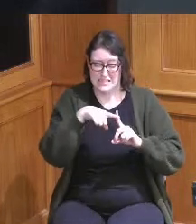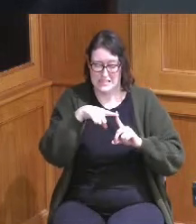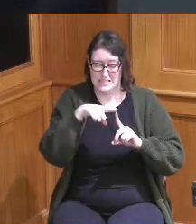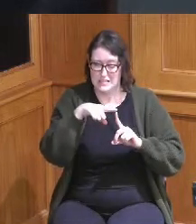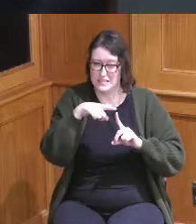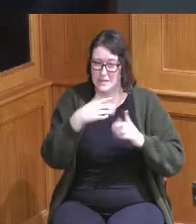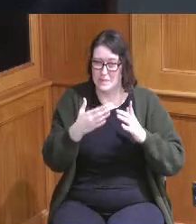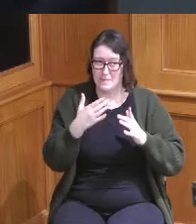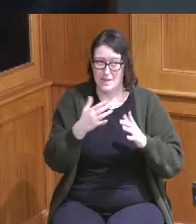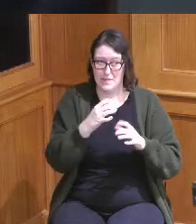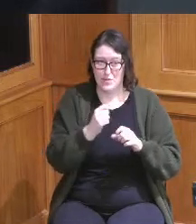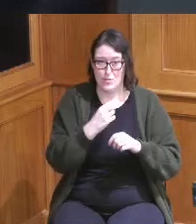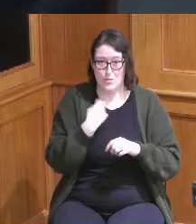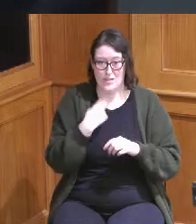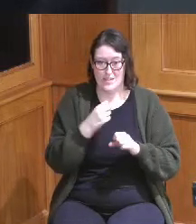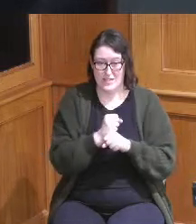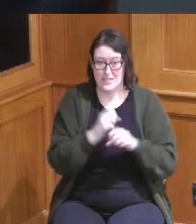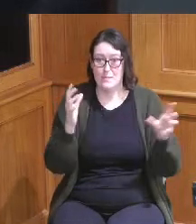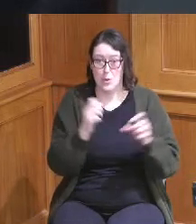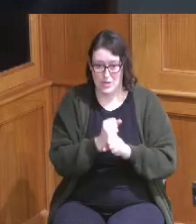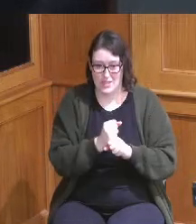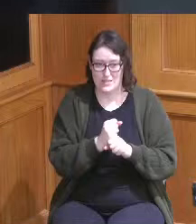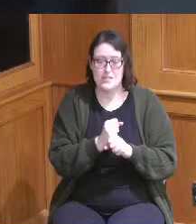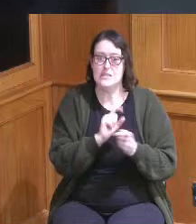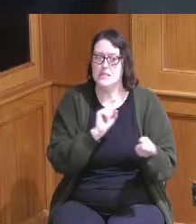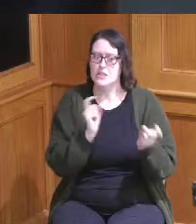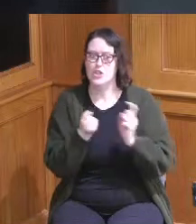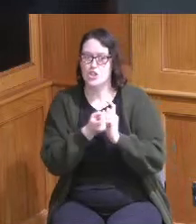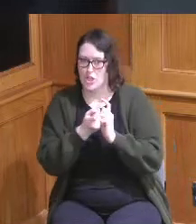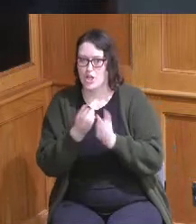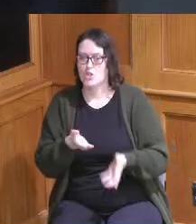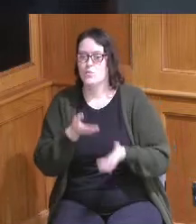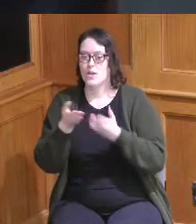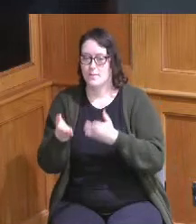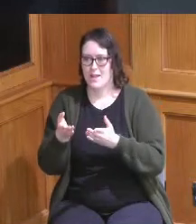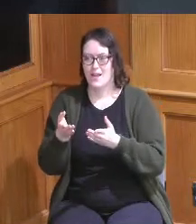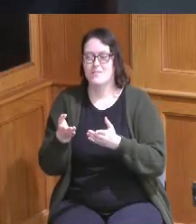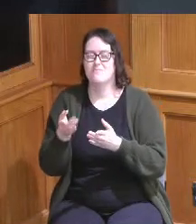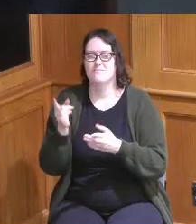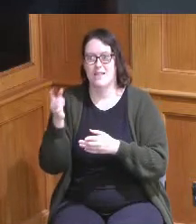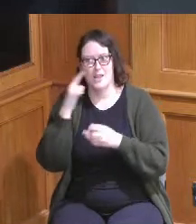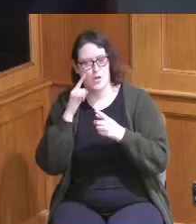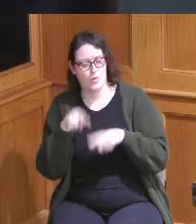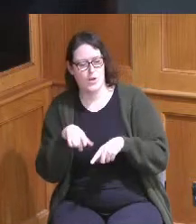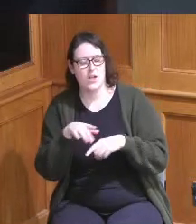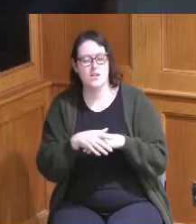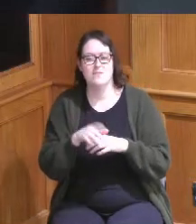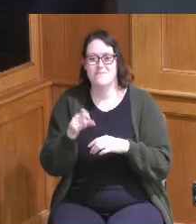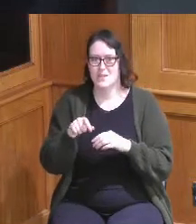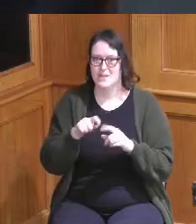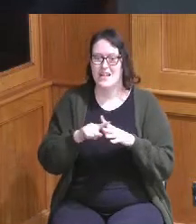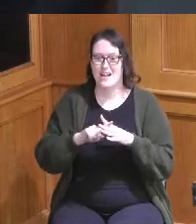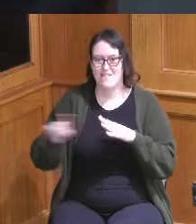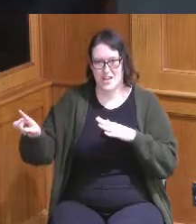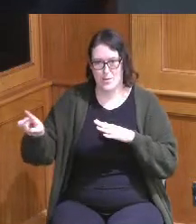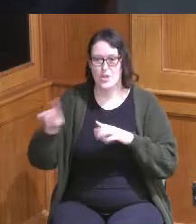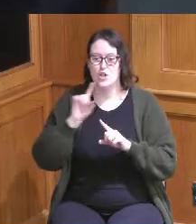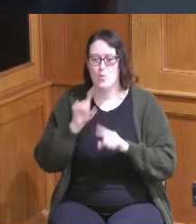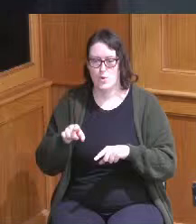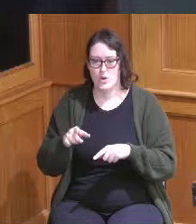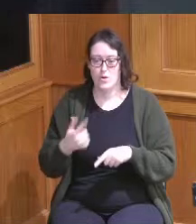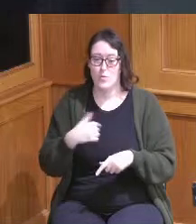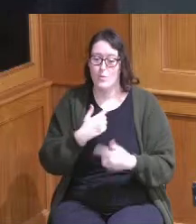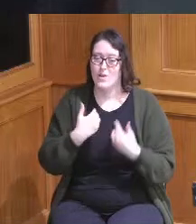might have a risk of explosion, we then recommended to the incident commander, who agreed, that we issue an evacuation order. We have a guidebook